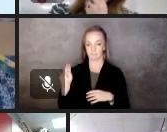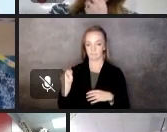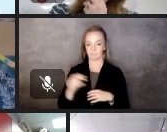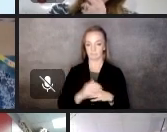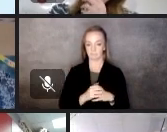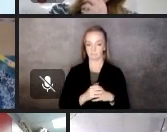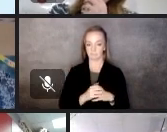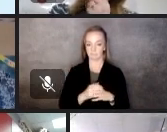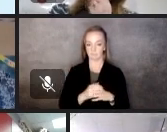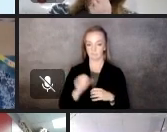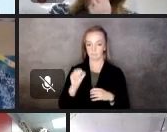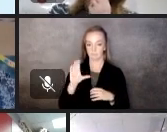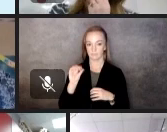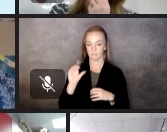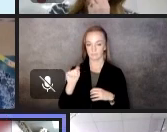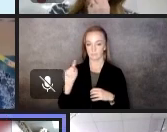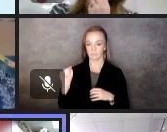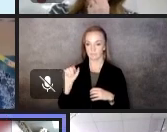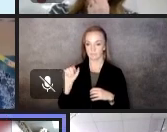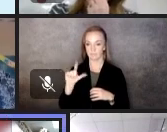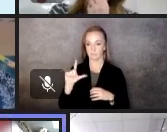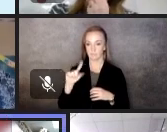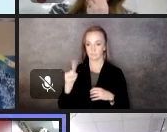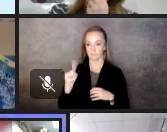Scott Osborne.